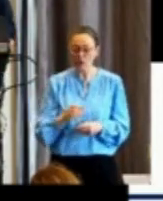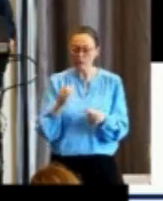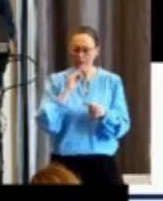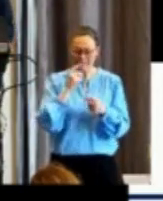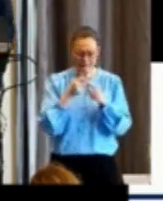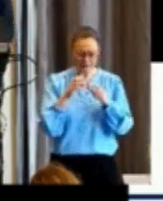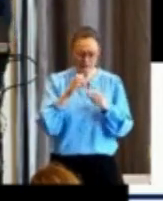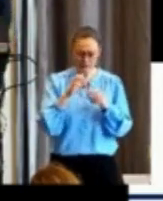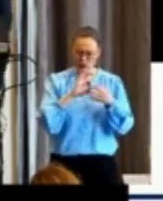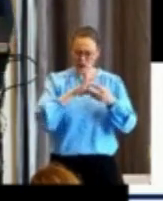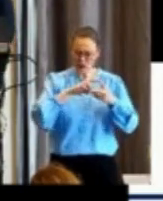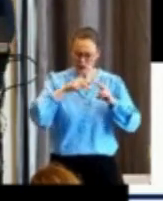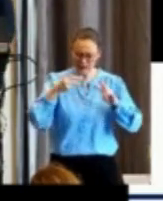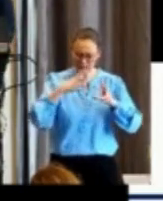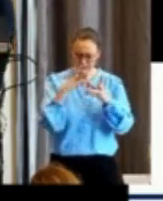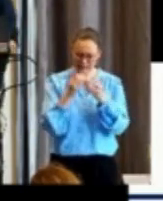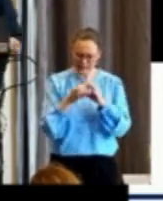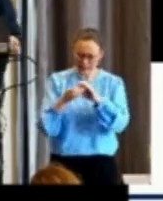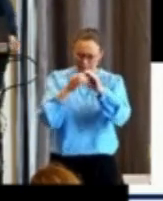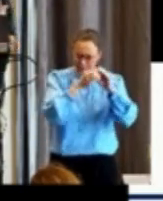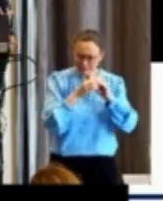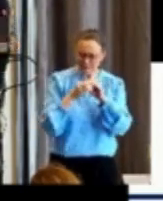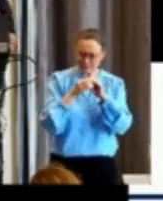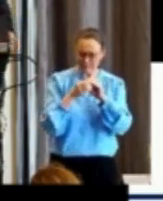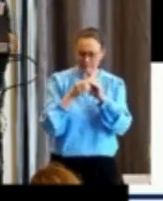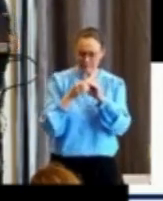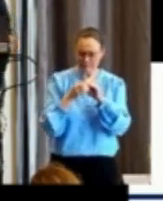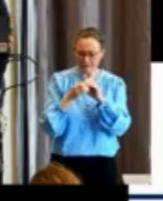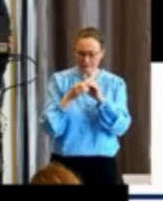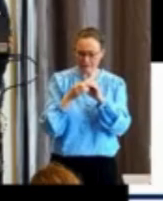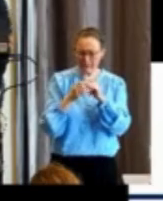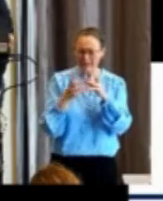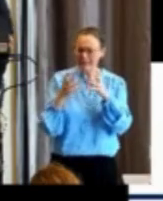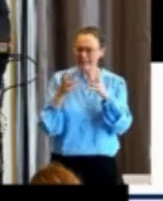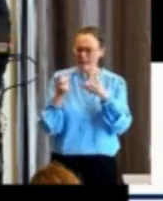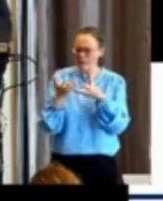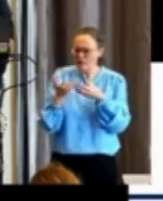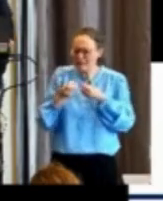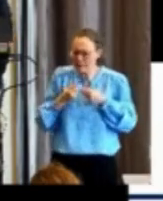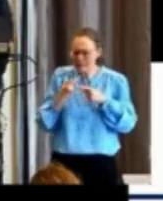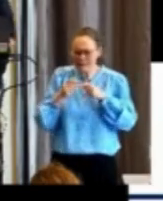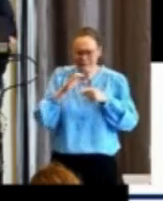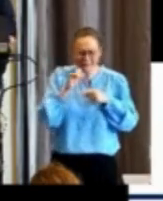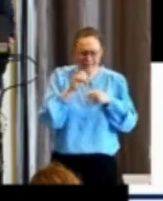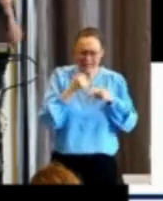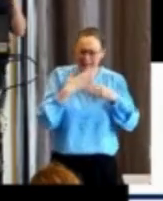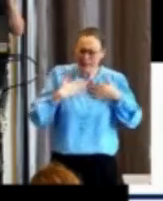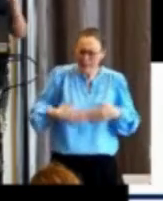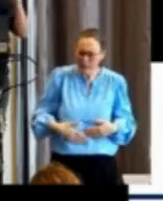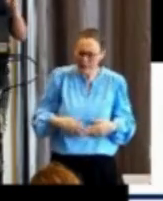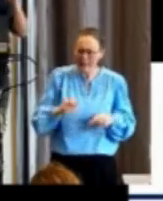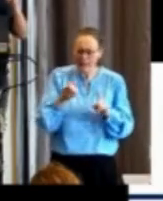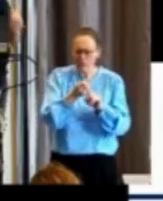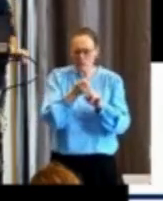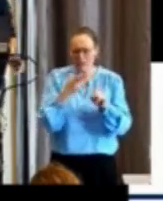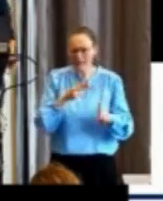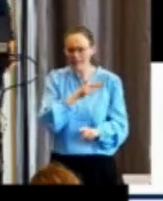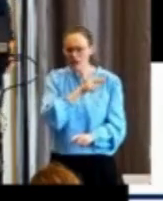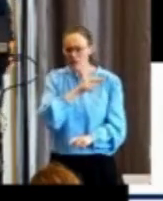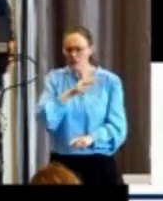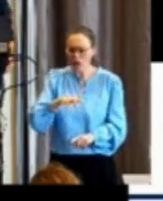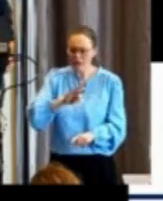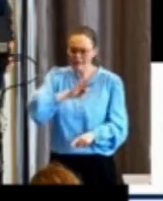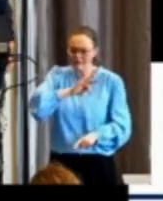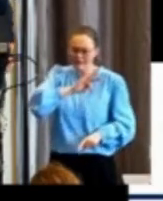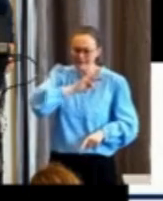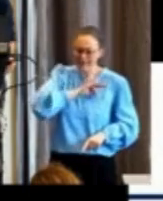together form these receptors on all the cells in your body that recognize non-self sources of